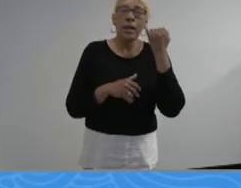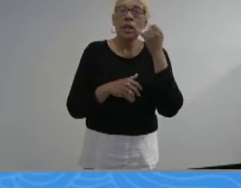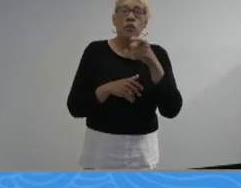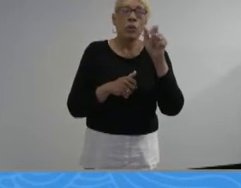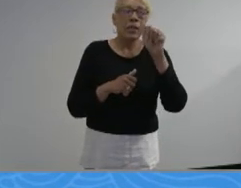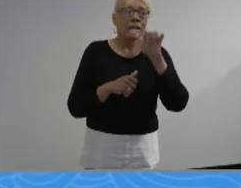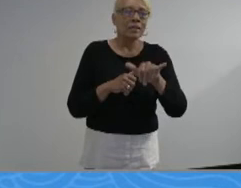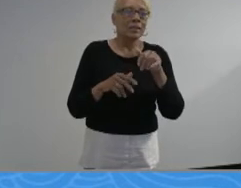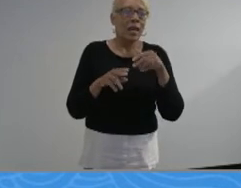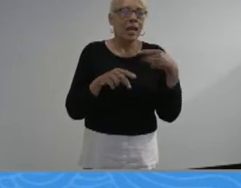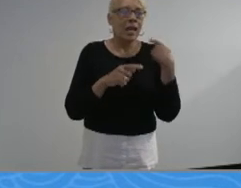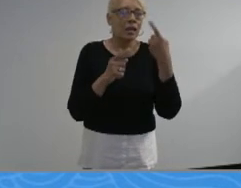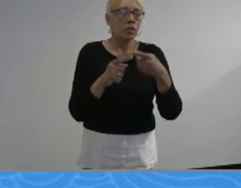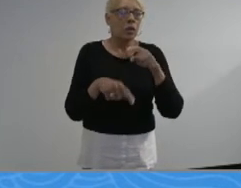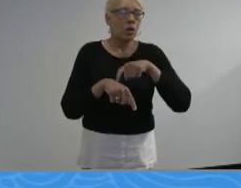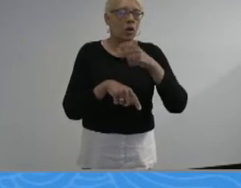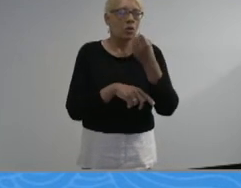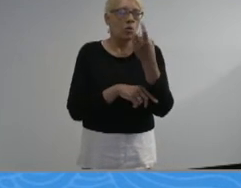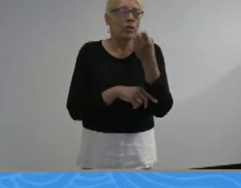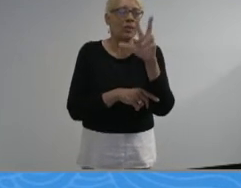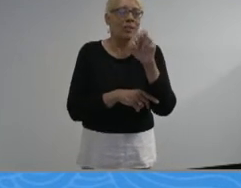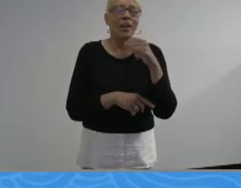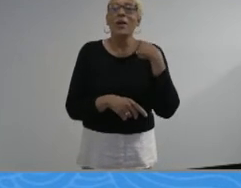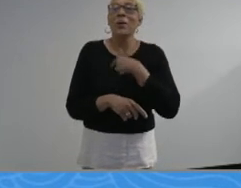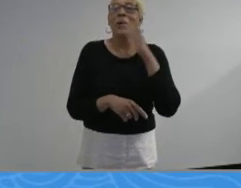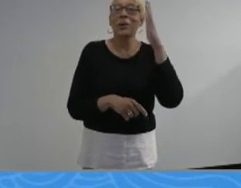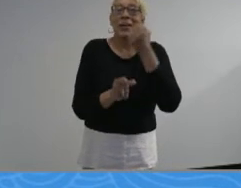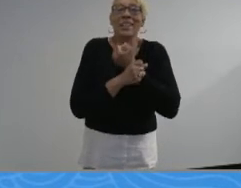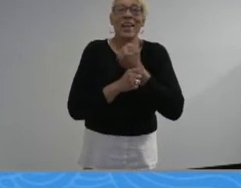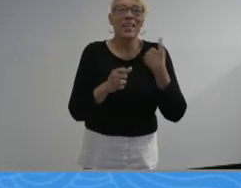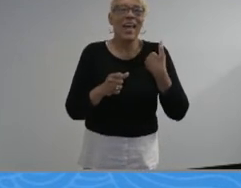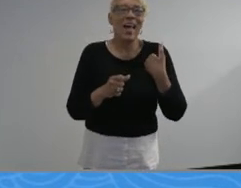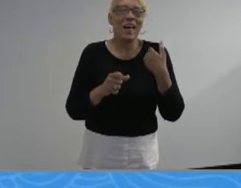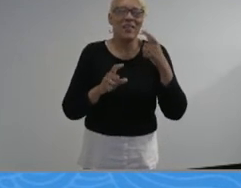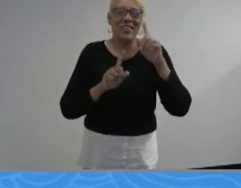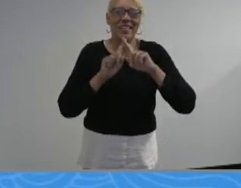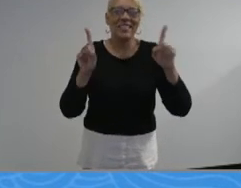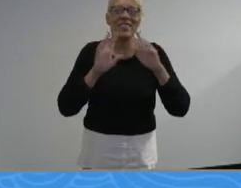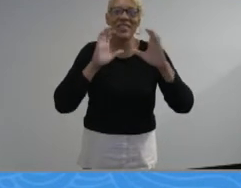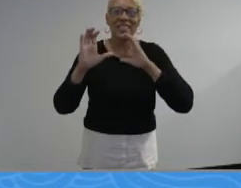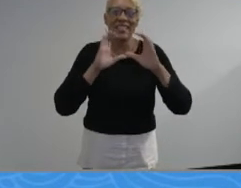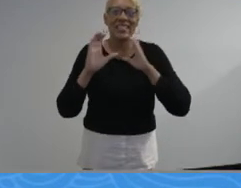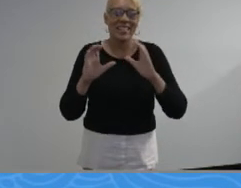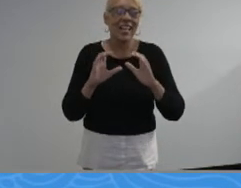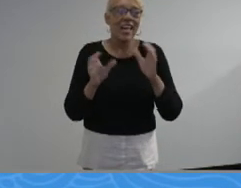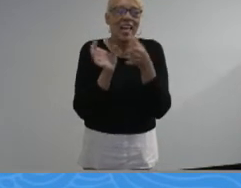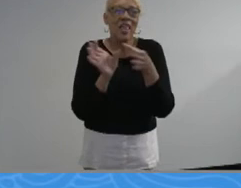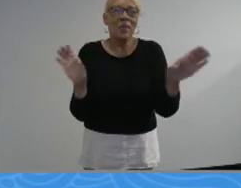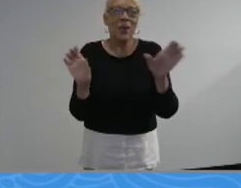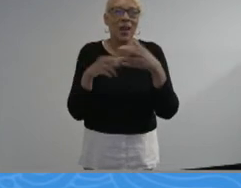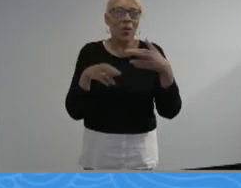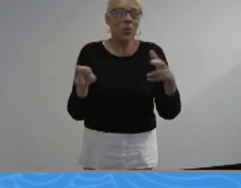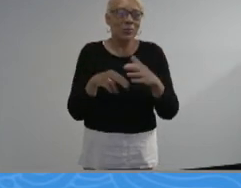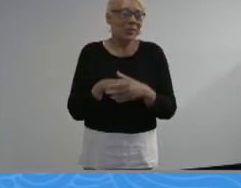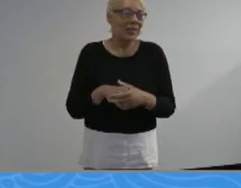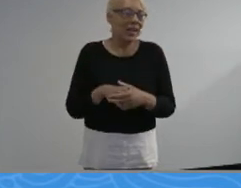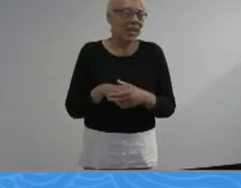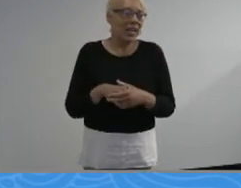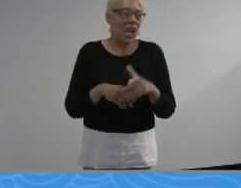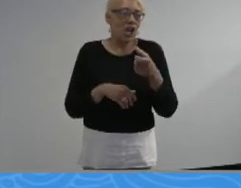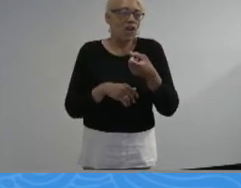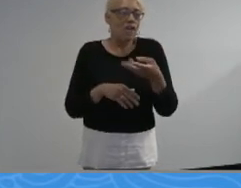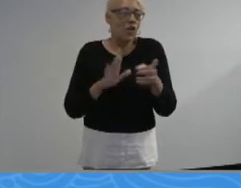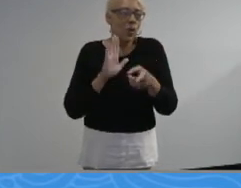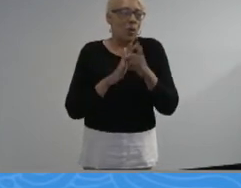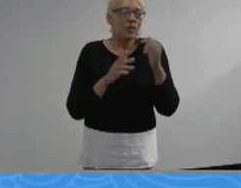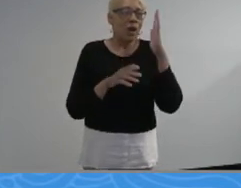until 12:30, we would love to have a deeper dialogue with you in the breakout rooms. In a few moments, I'll share